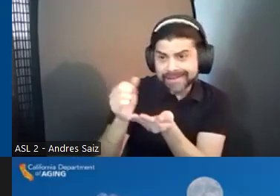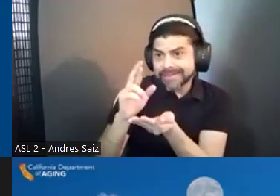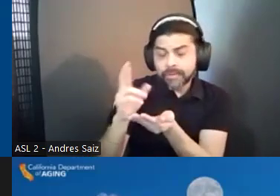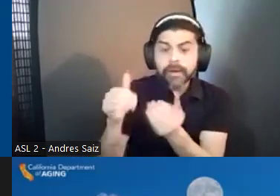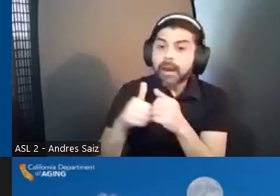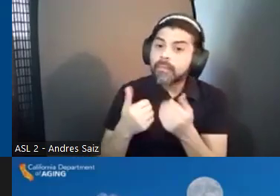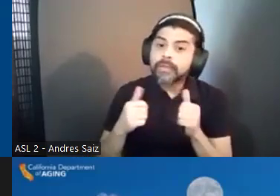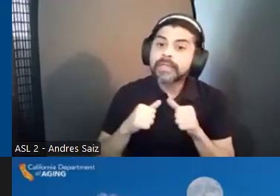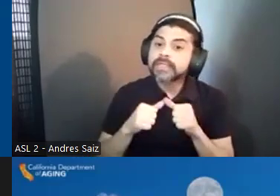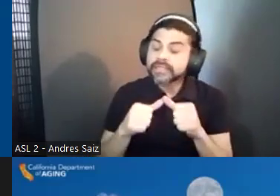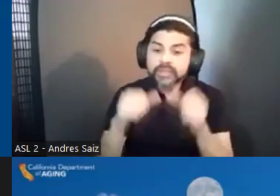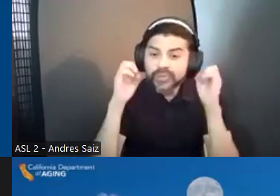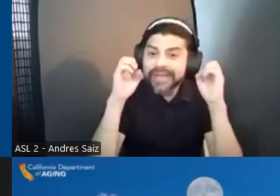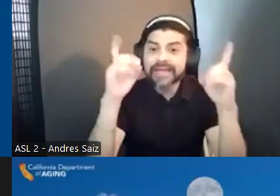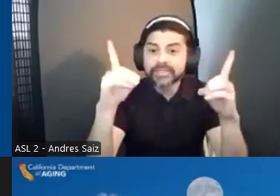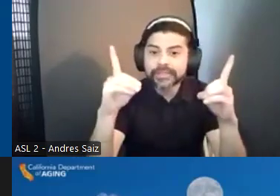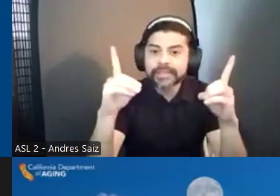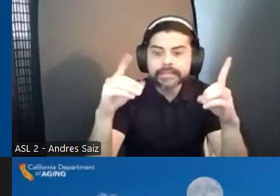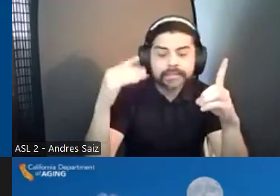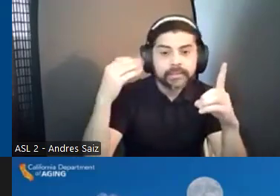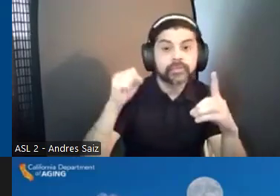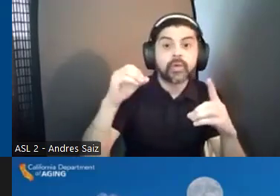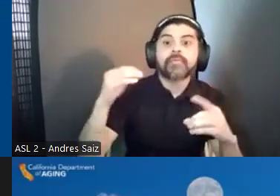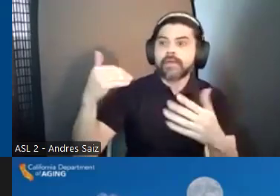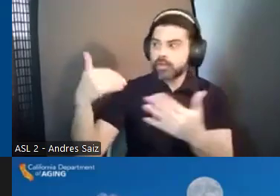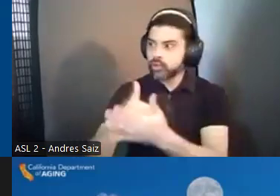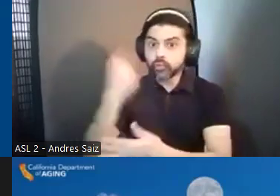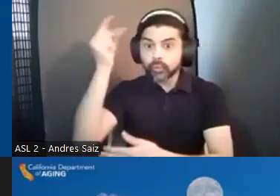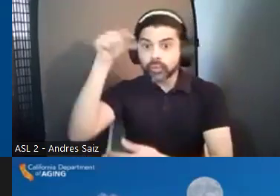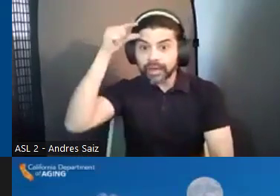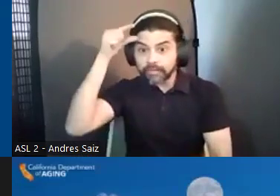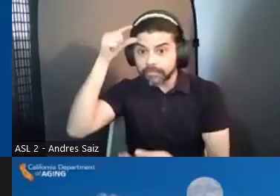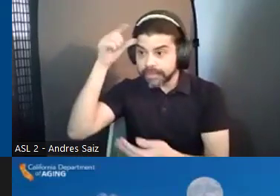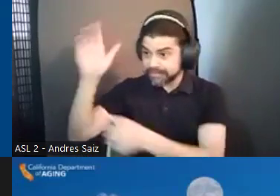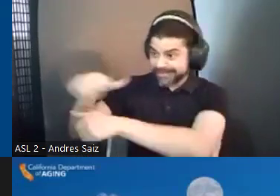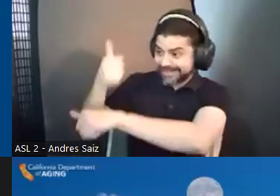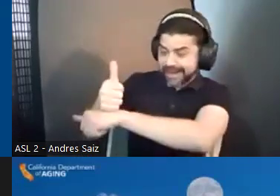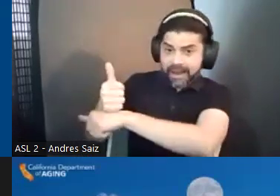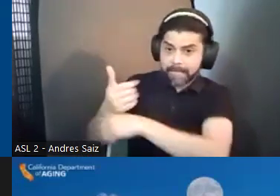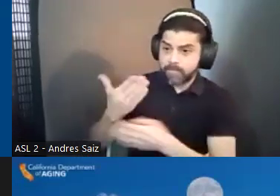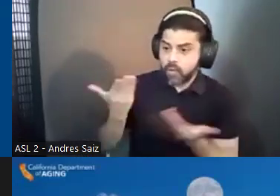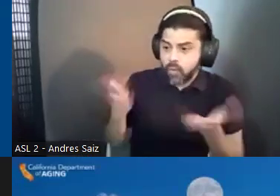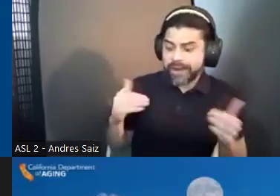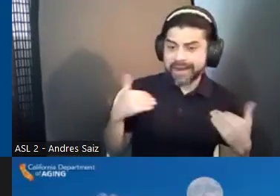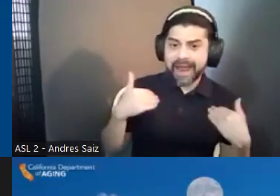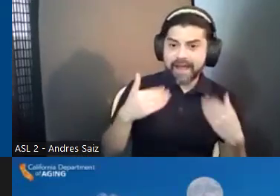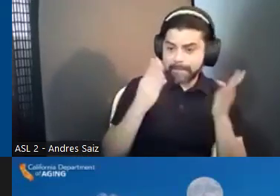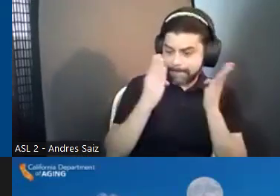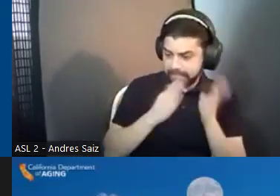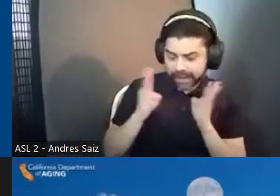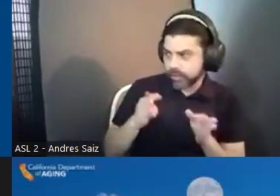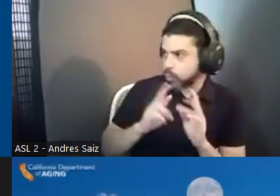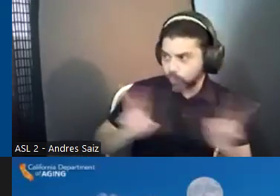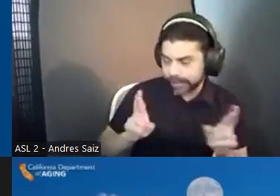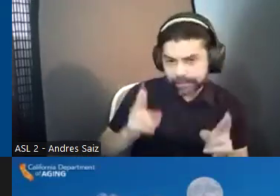So when the new administration is in place, we can hit the ground running and continue all the wonderful work that this team has done. Thank